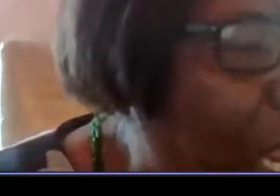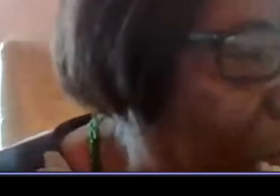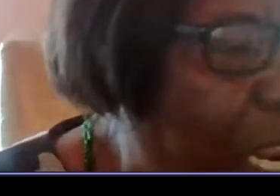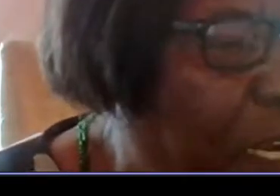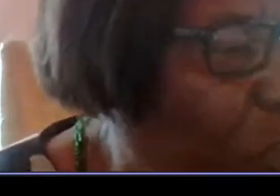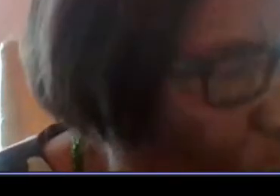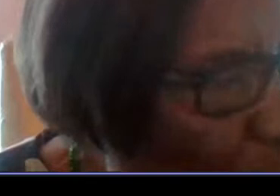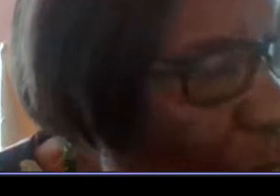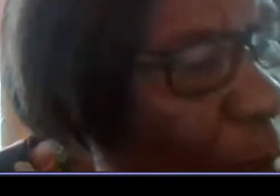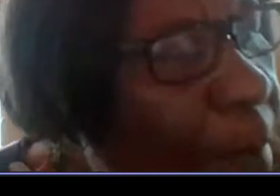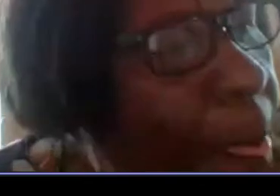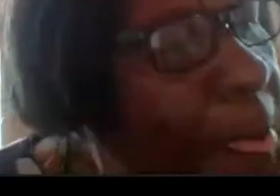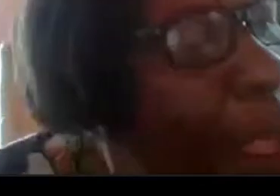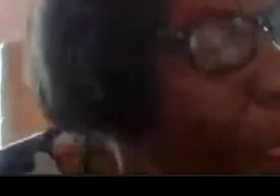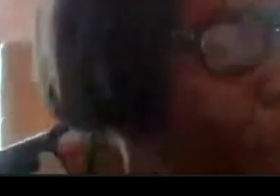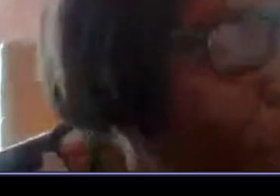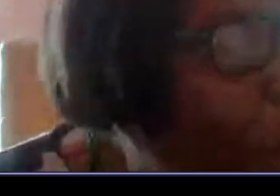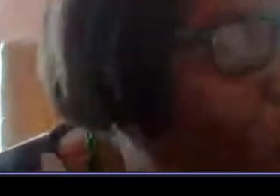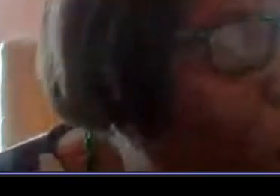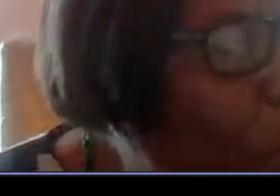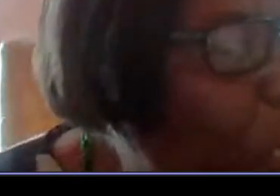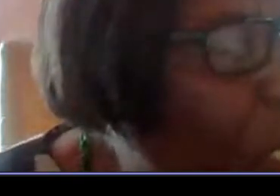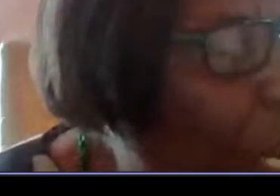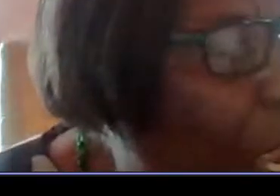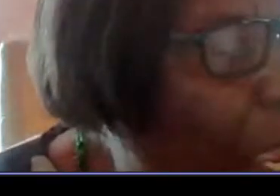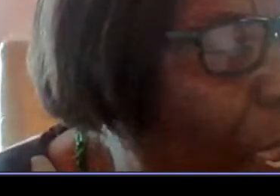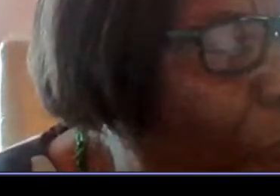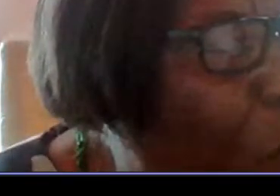khona bengehleli kuzona. The